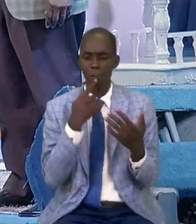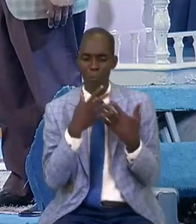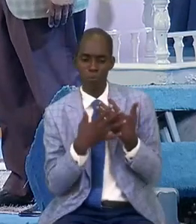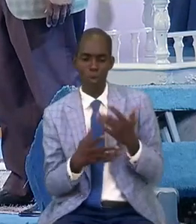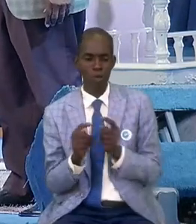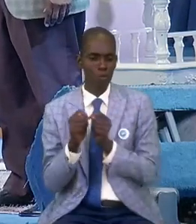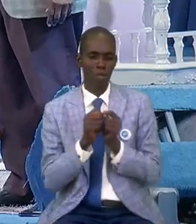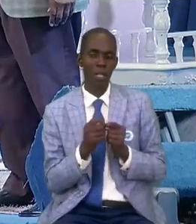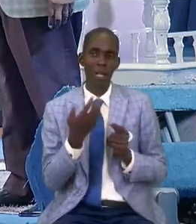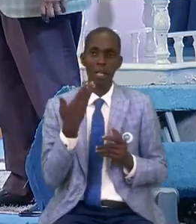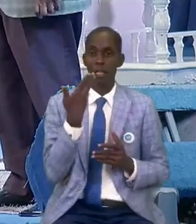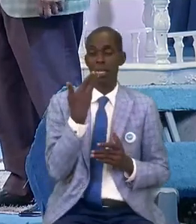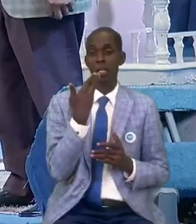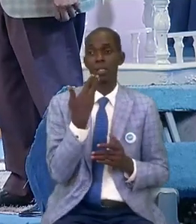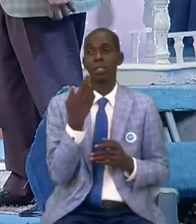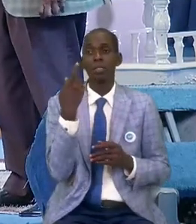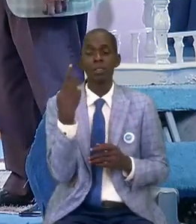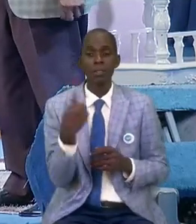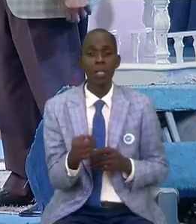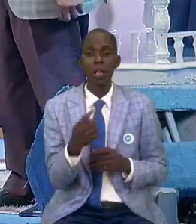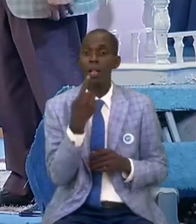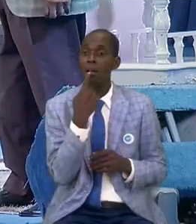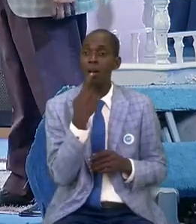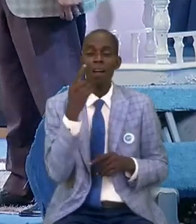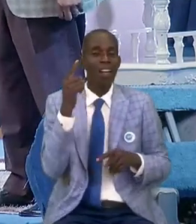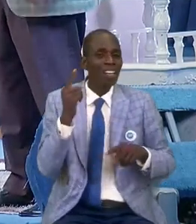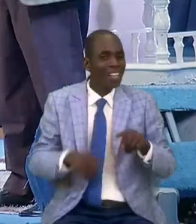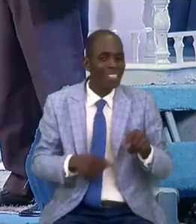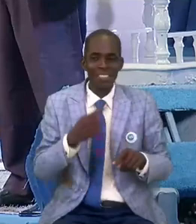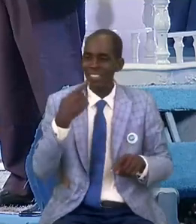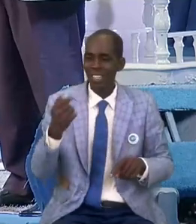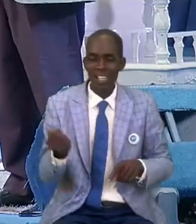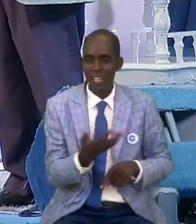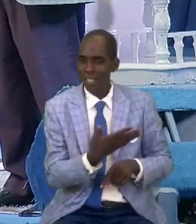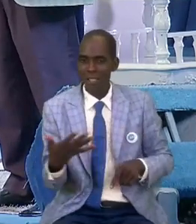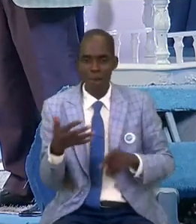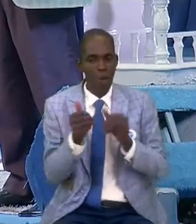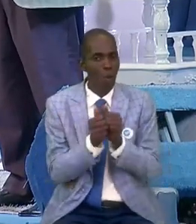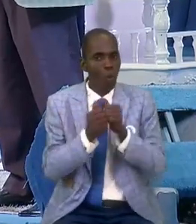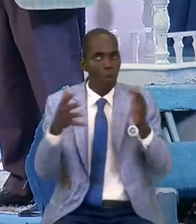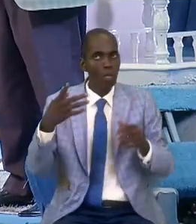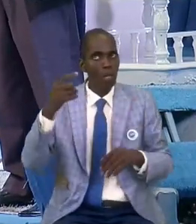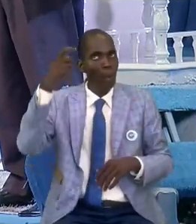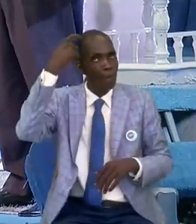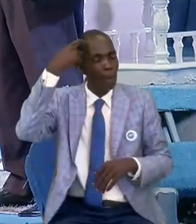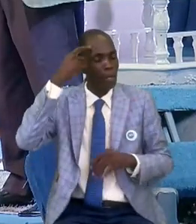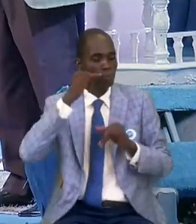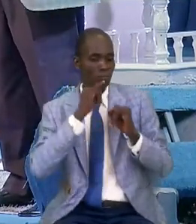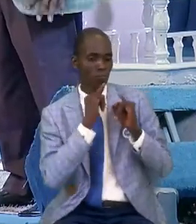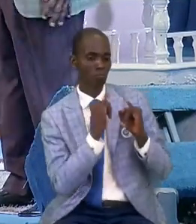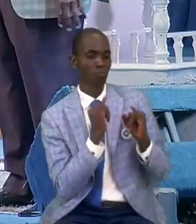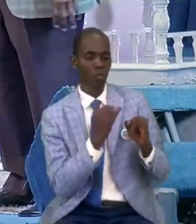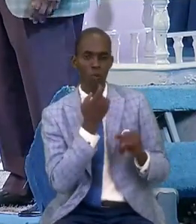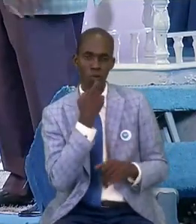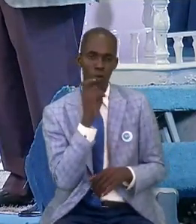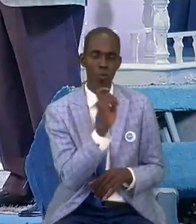anything without the brain giving it the word. Then if we're going to have transformed tongues, we're going to have